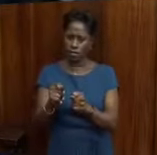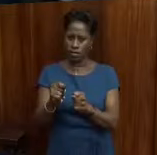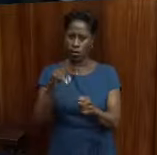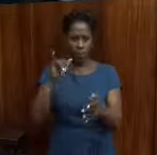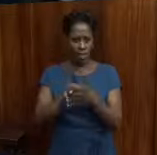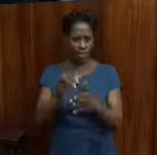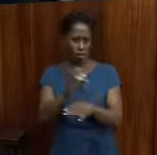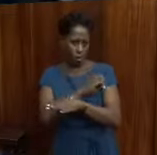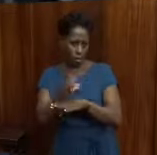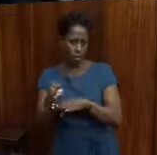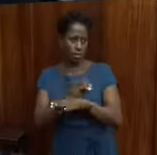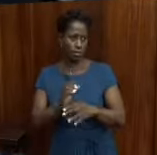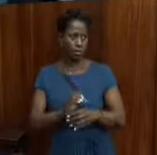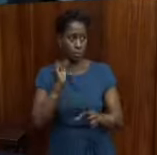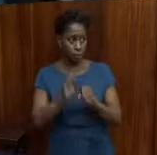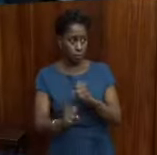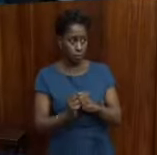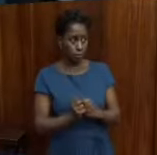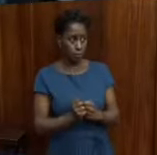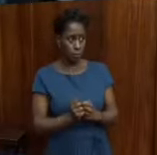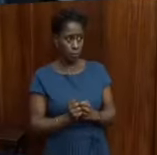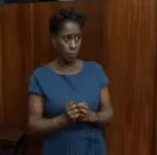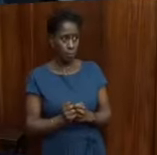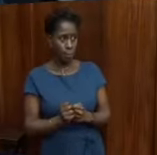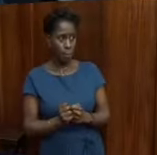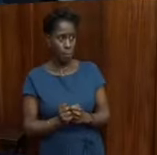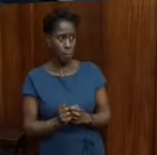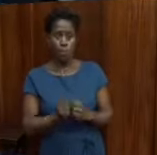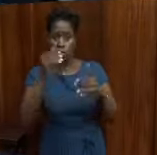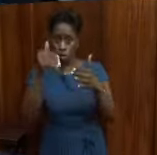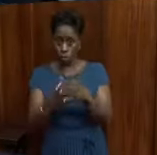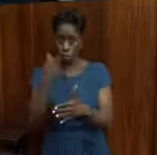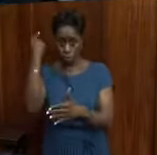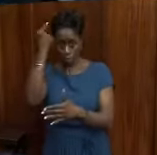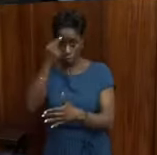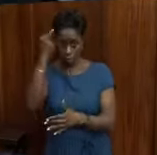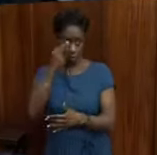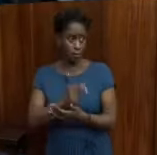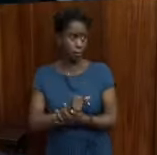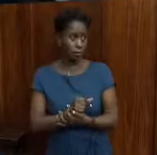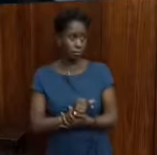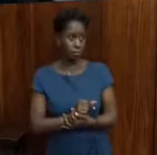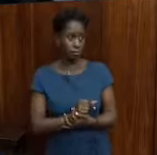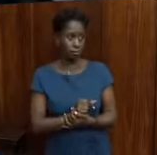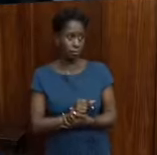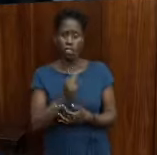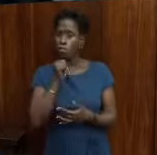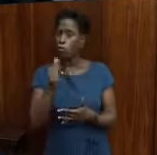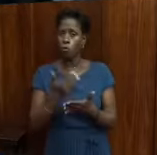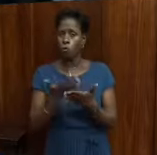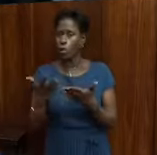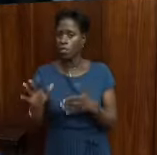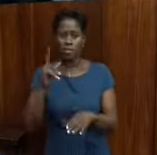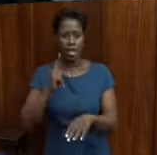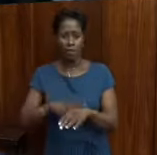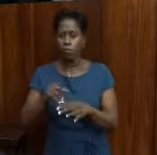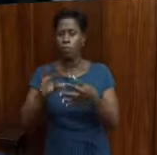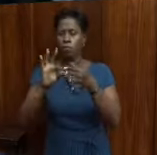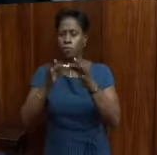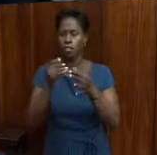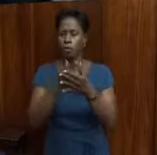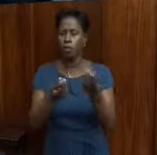It is for this reason that upon coming into government, we spent little time in correcting this act